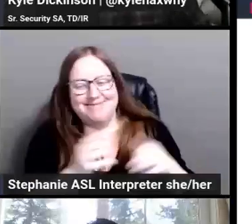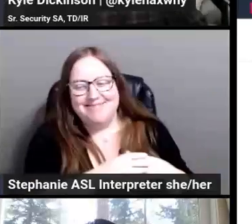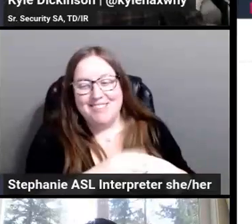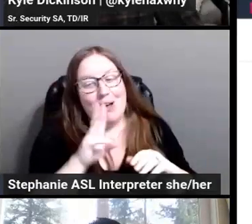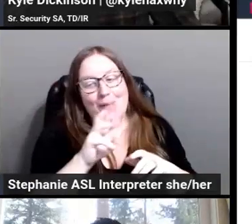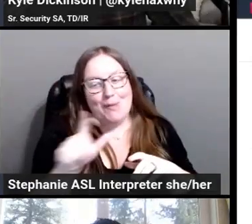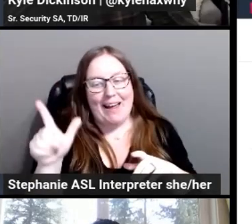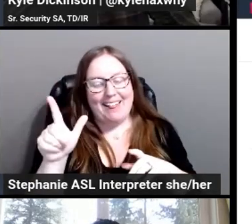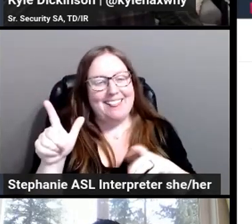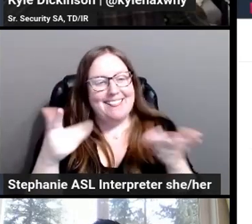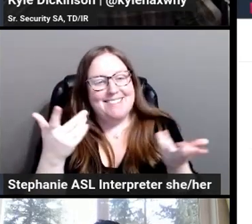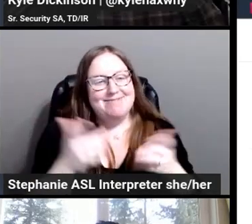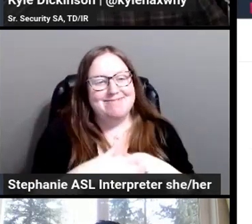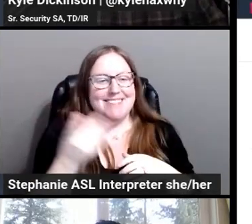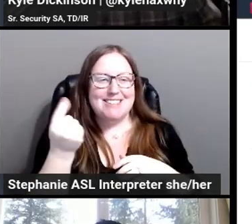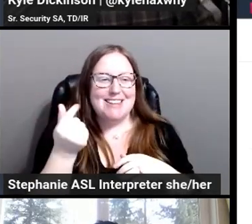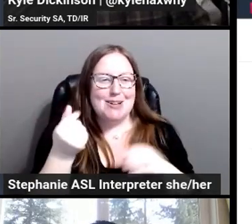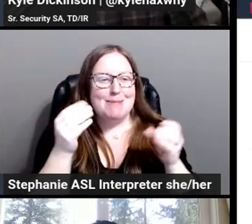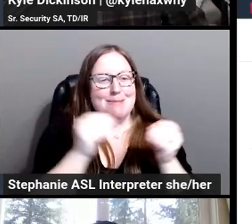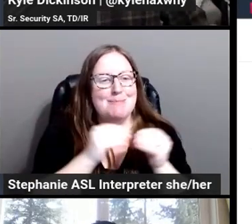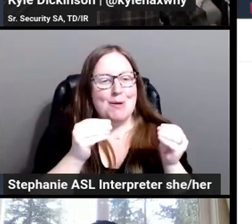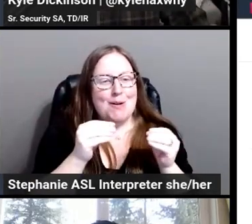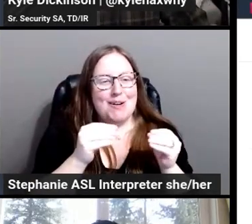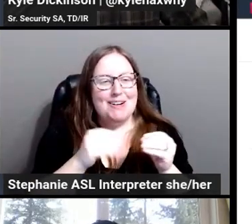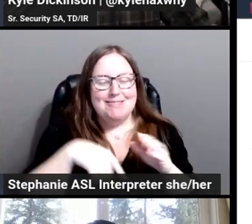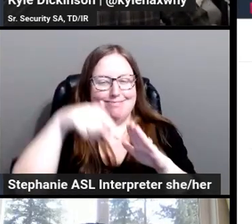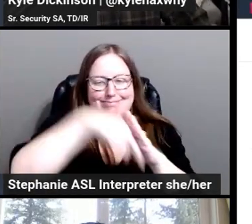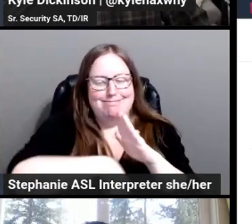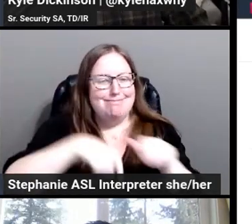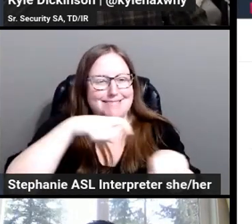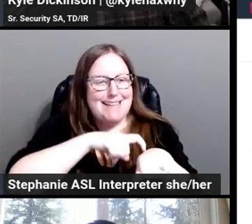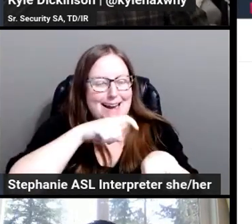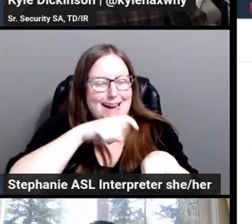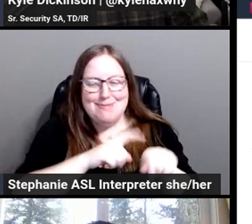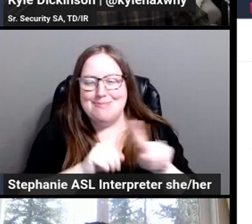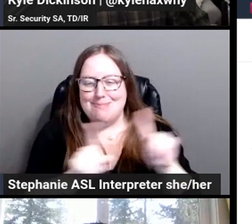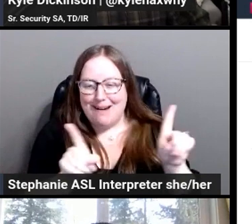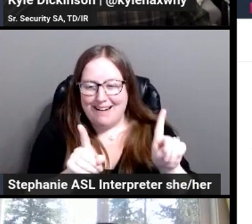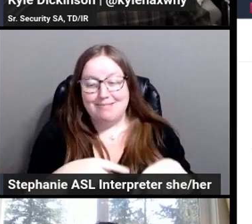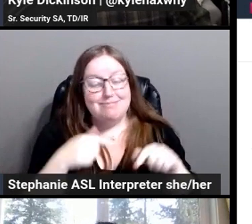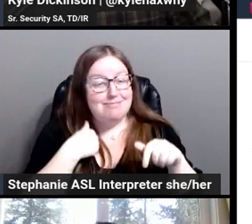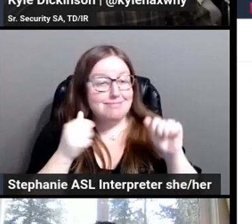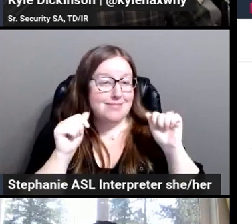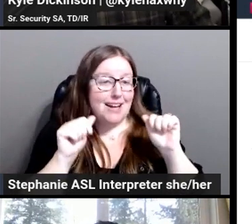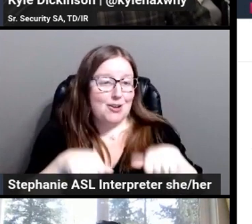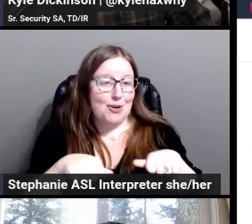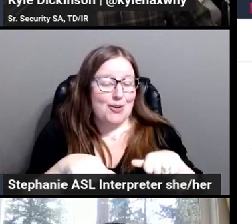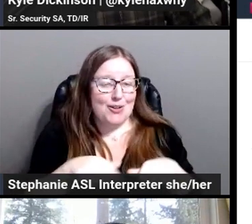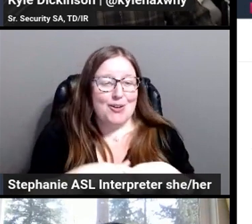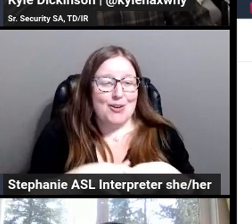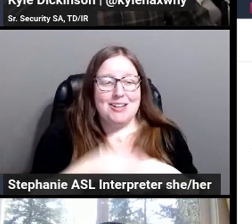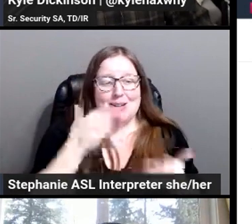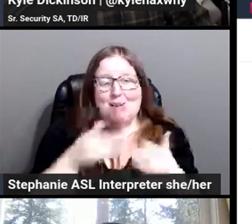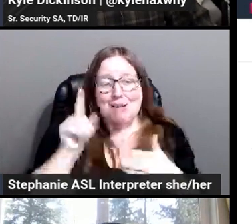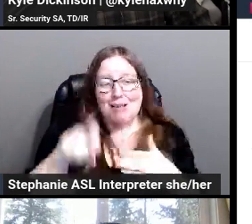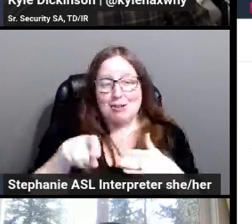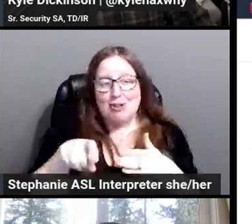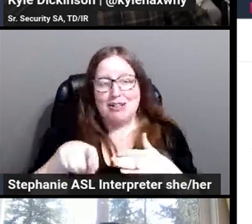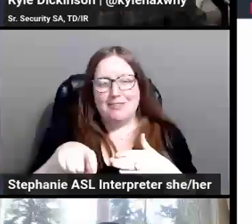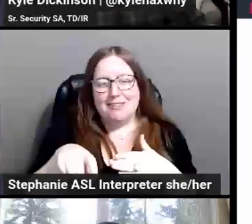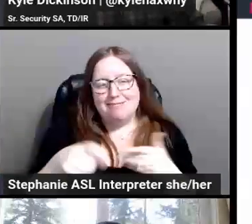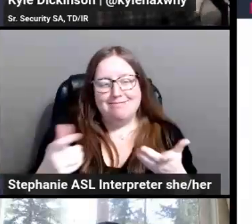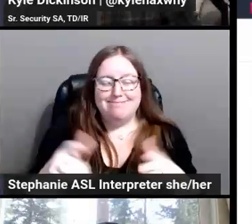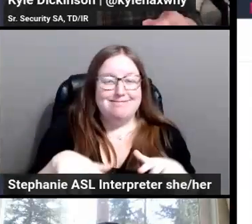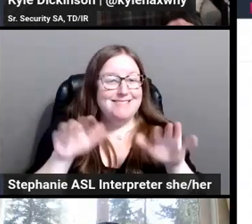well, that's a little bit more time consuming part. Well, I could have done. Maybe I should have taken help from Jeff on